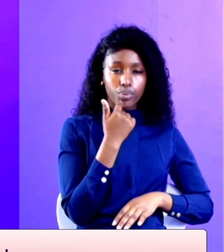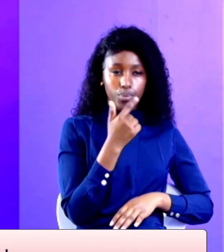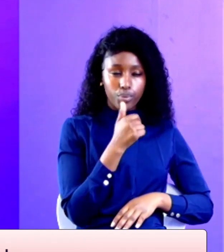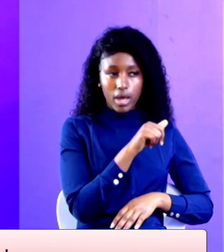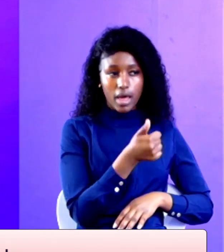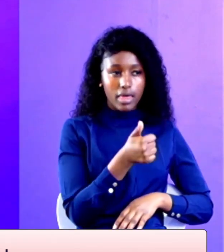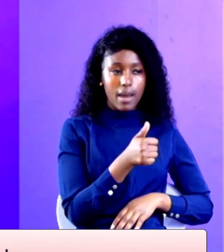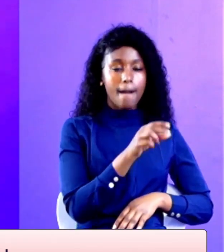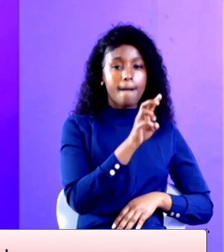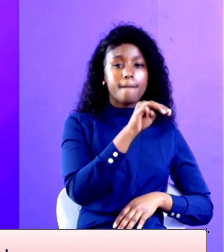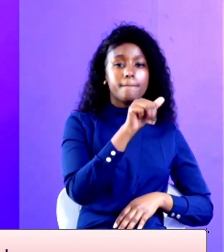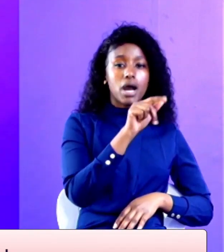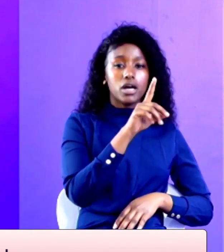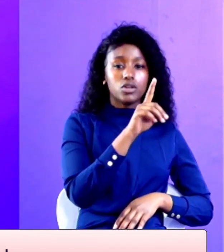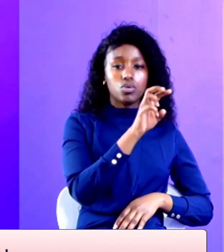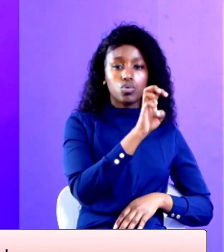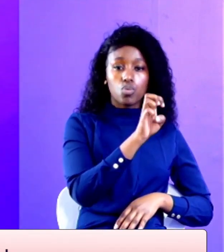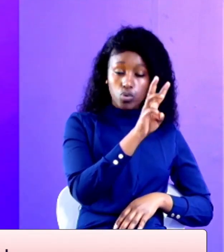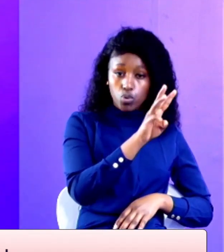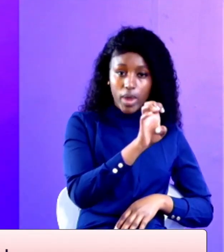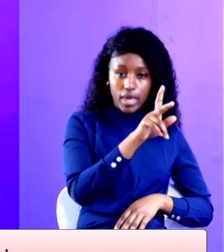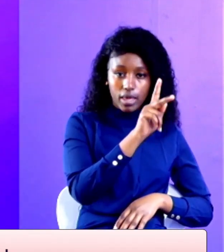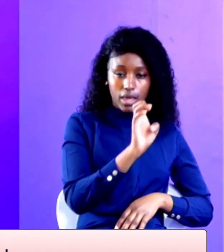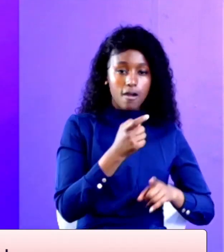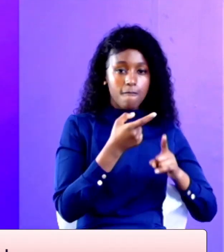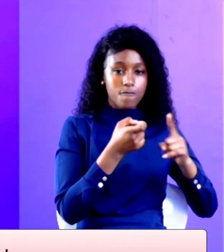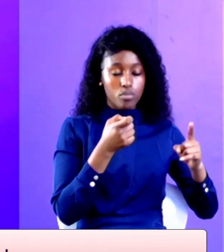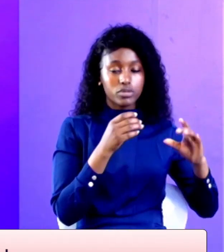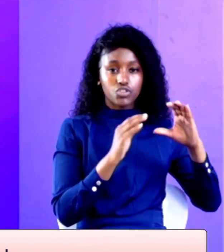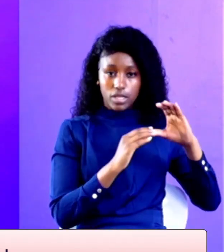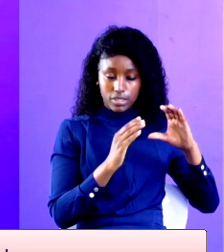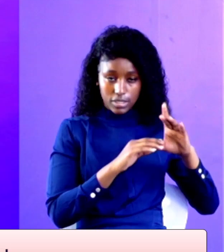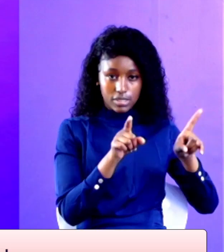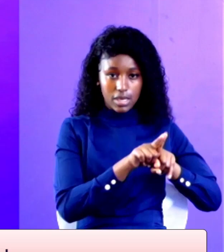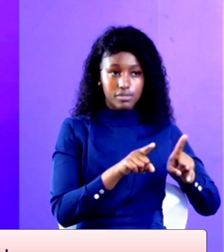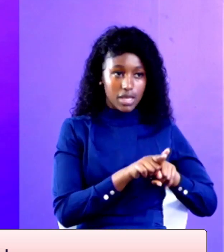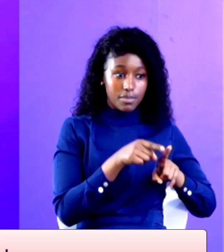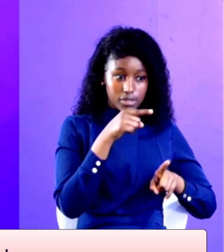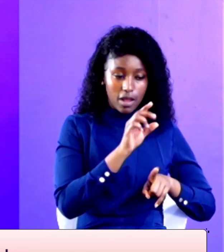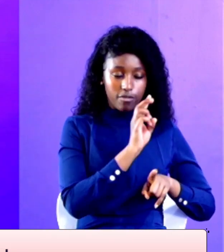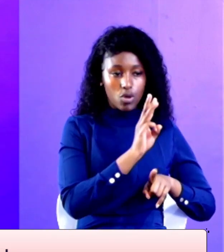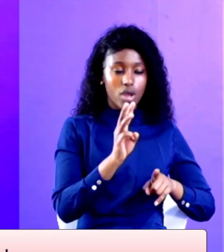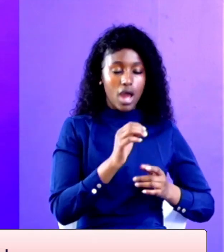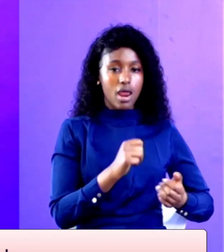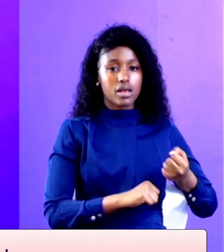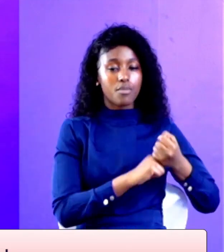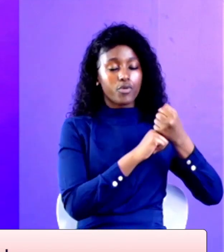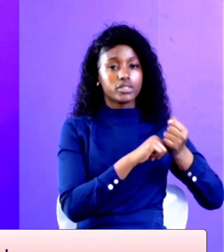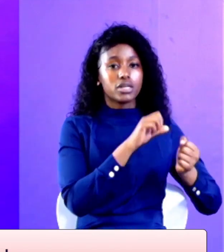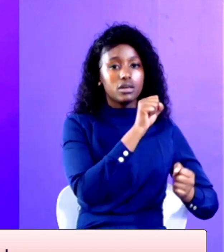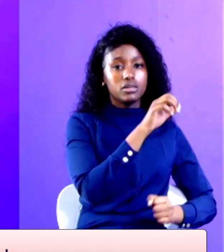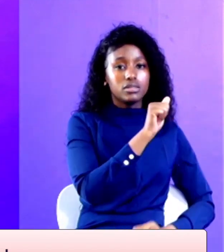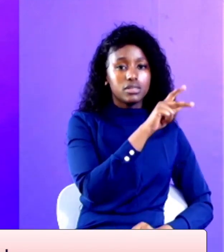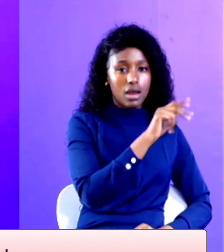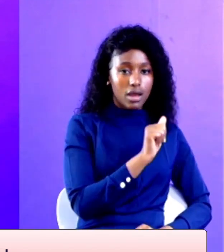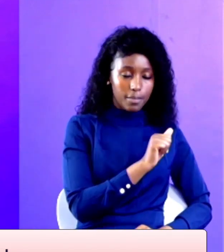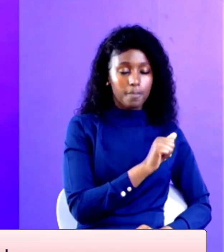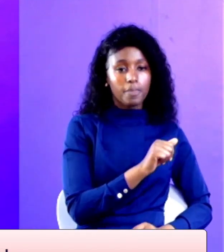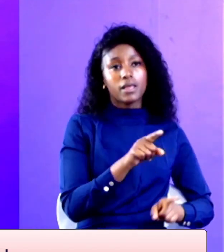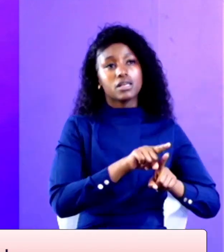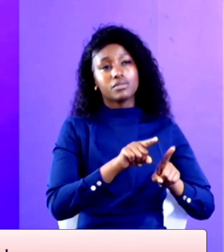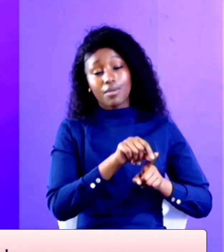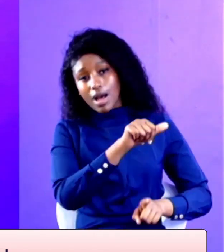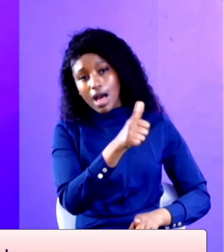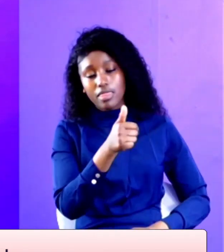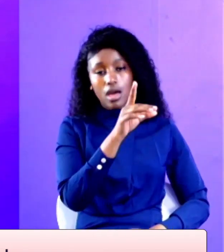Noni Madueke from Chelsea. That is a winger. He comes in to help Saka. But there is also a young boy coming up. That is Max